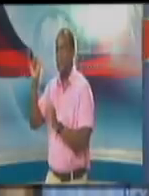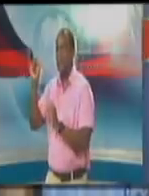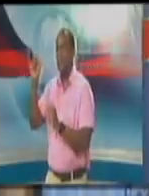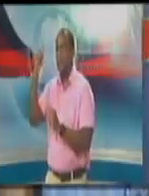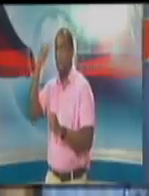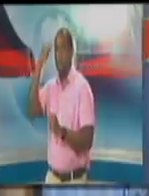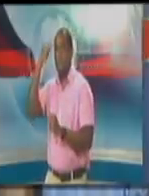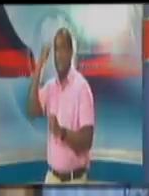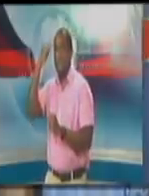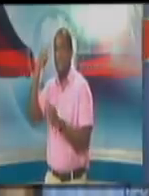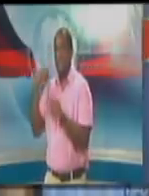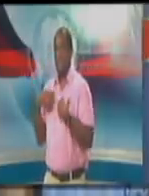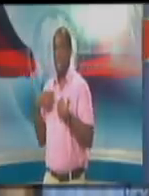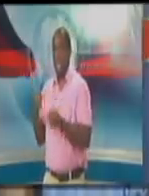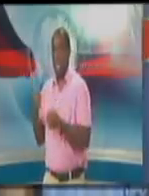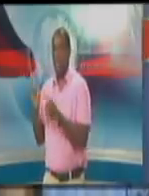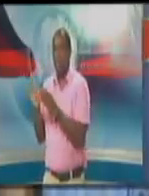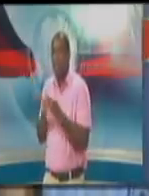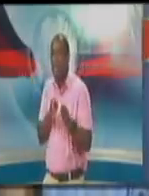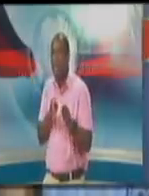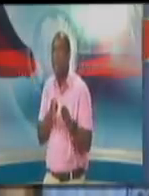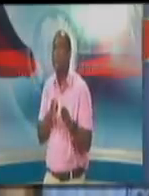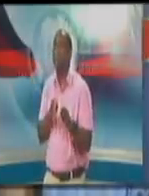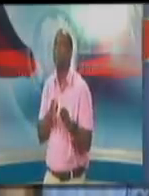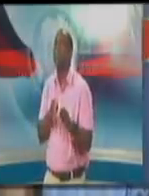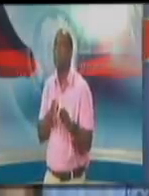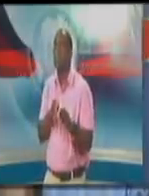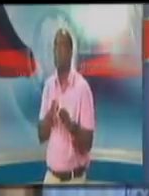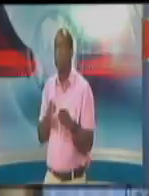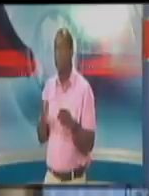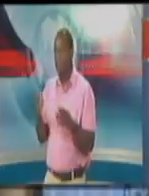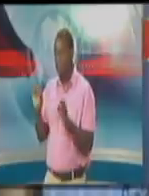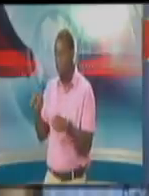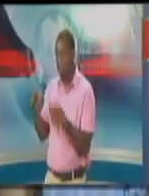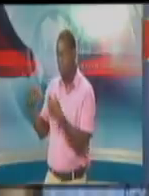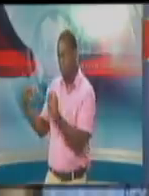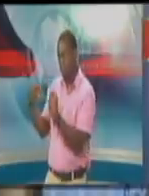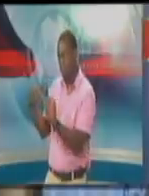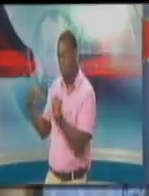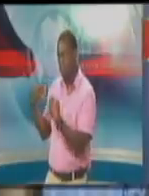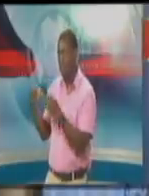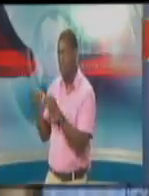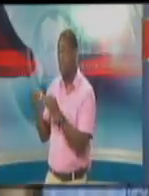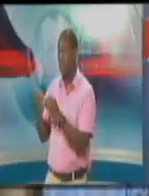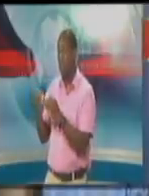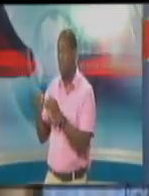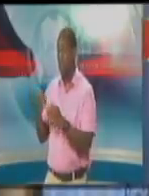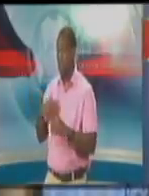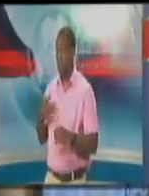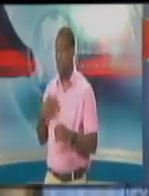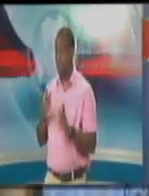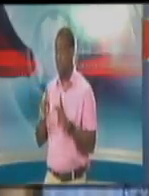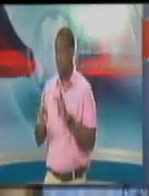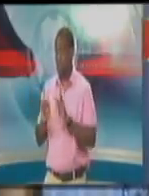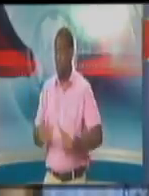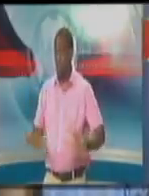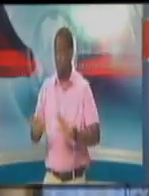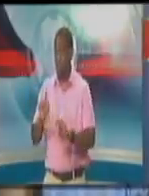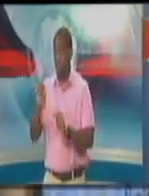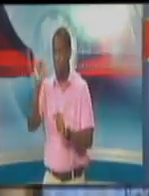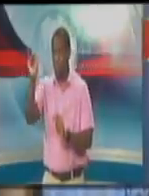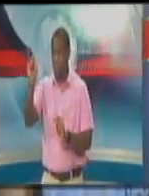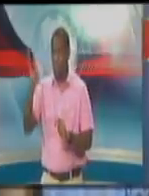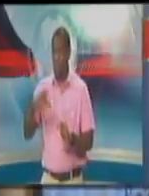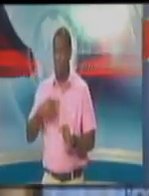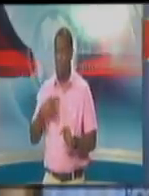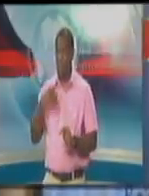and post-COVID-19? There's a sense of a population reeling under extreme emotional and